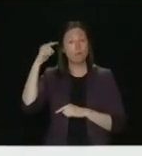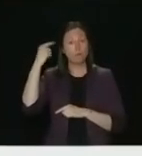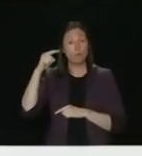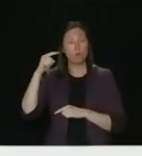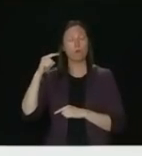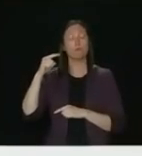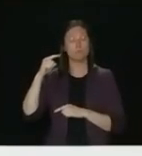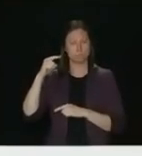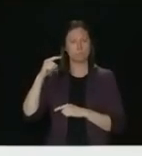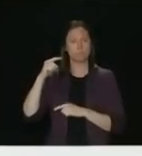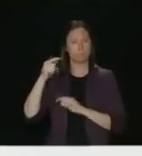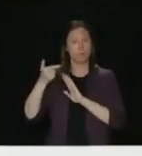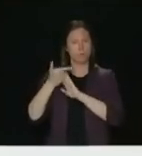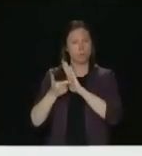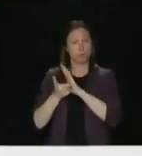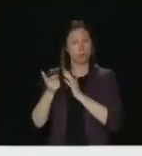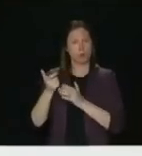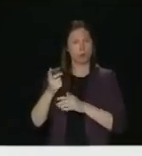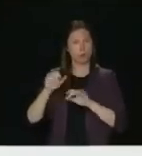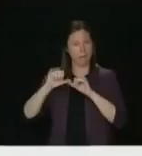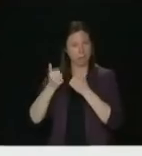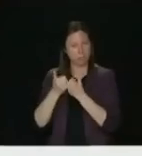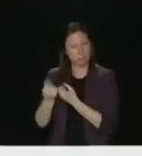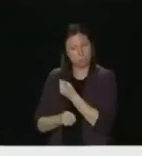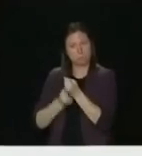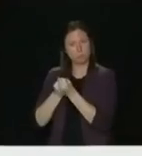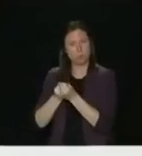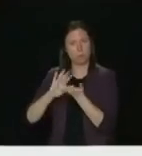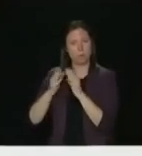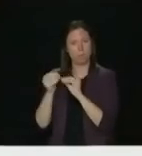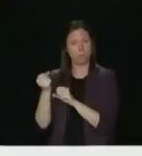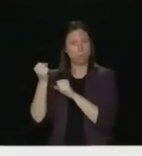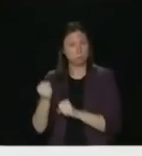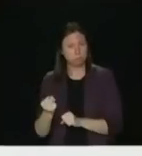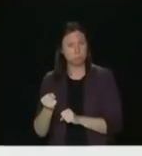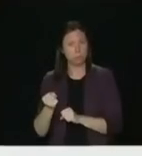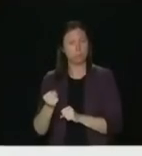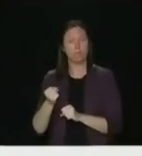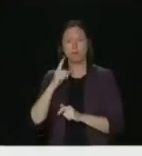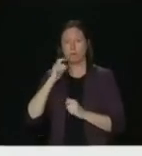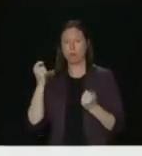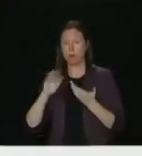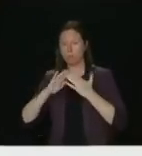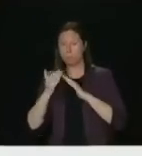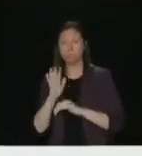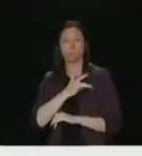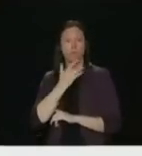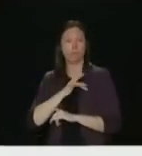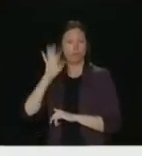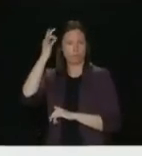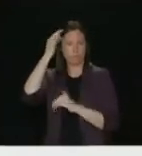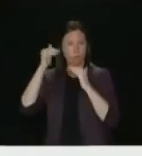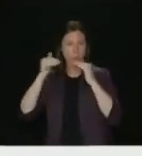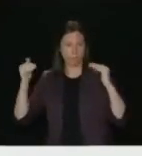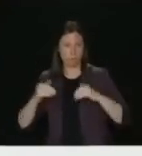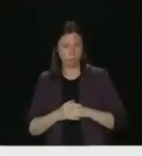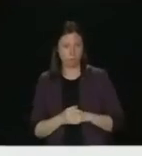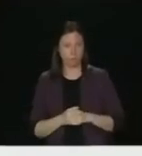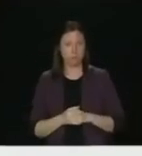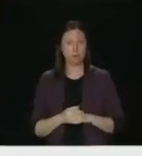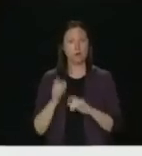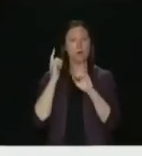strengthen and support law enforcement agencies at all levels across the country. This is about